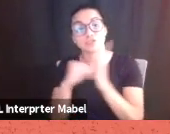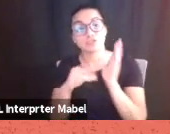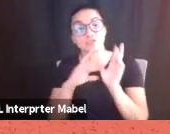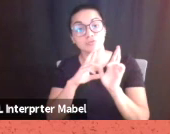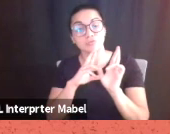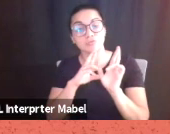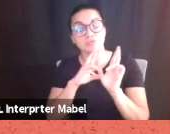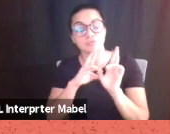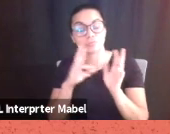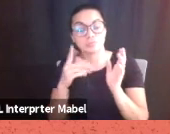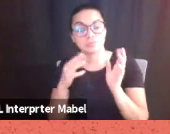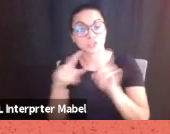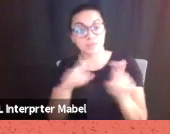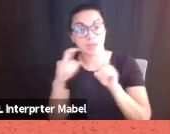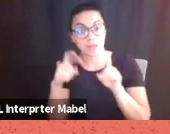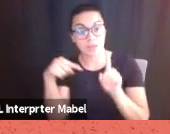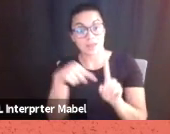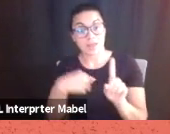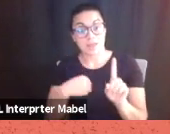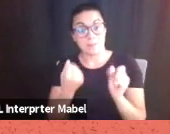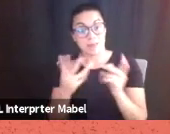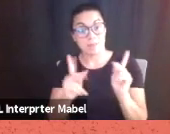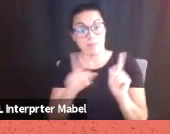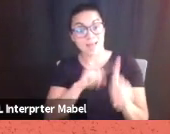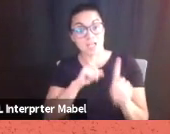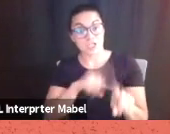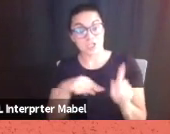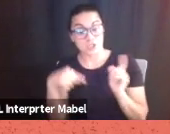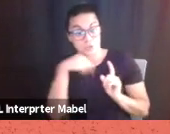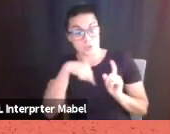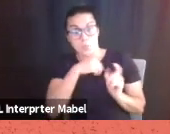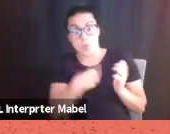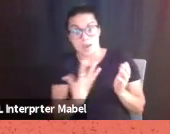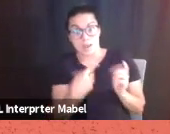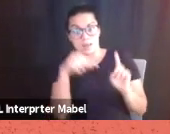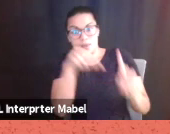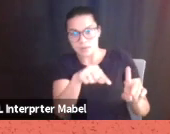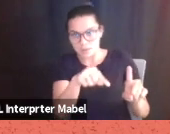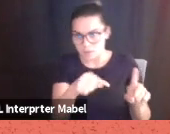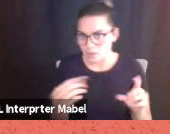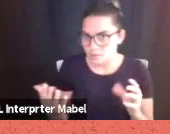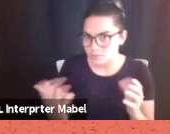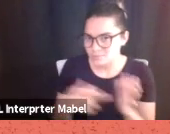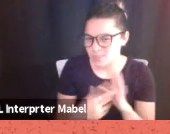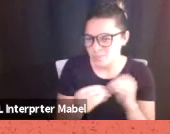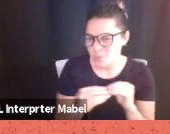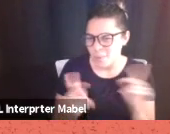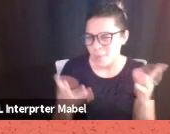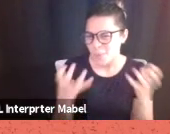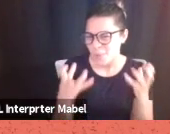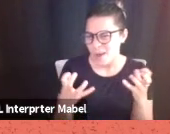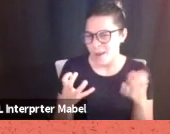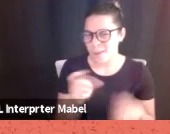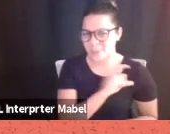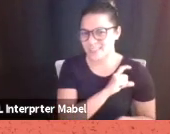has, you know, has a result where people want to have more police communities because white people on